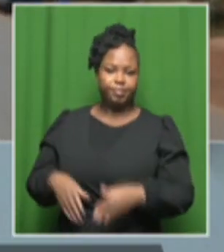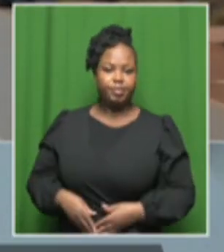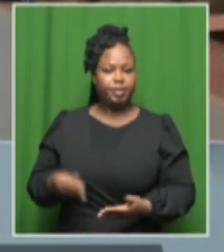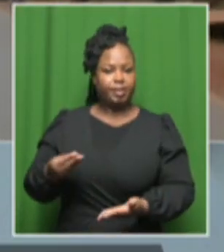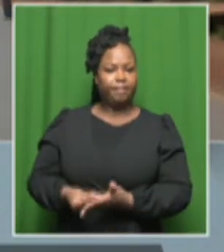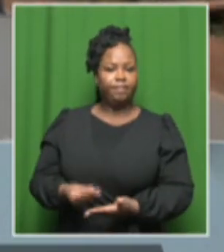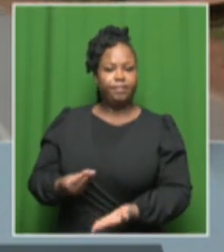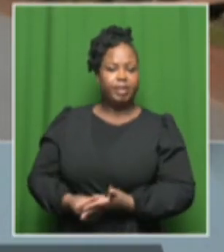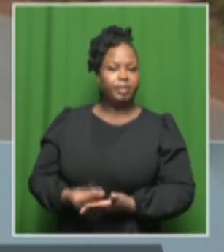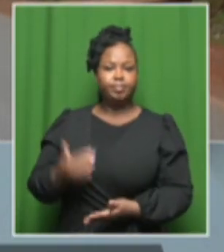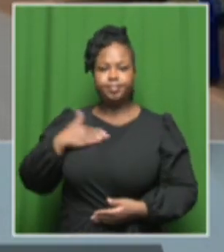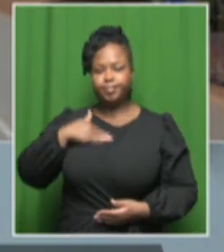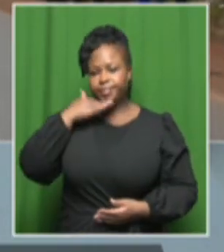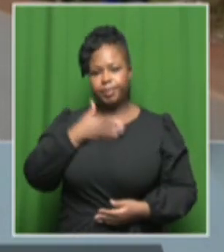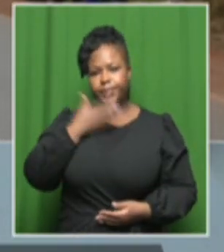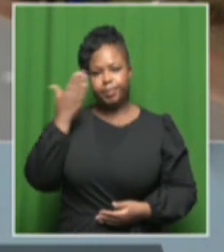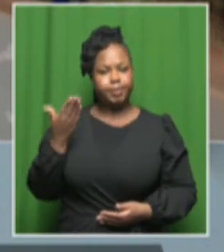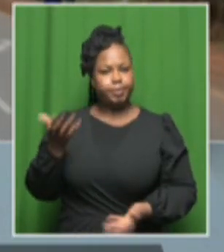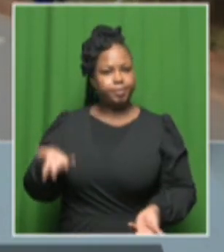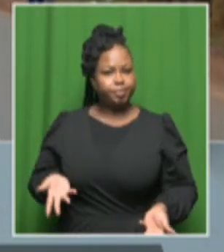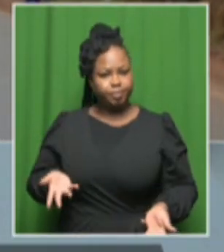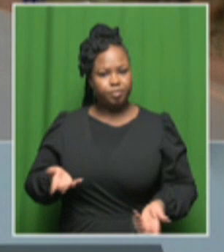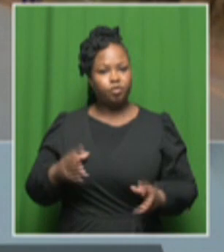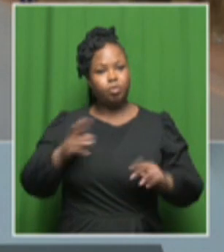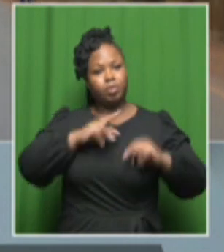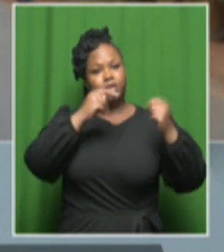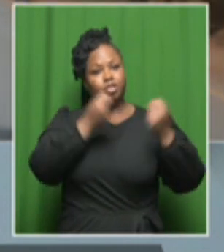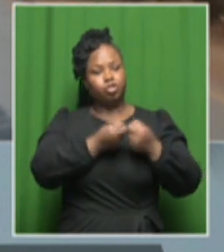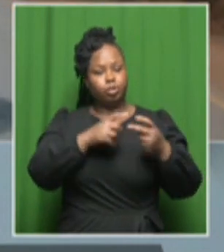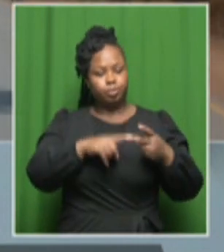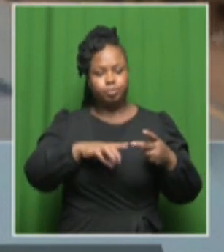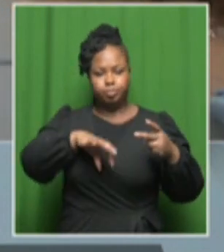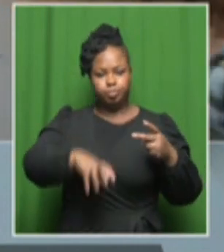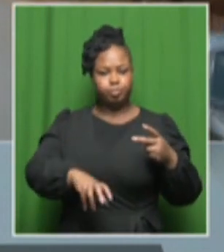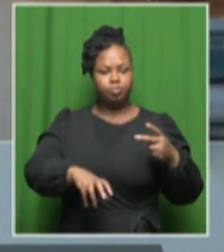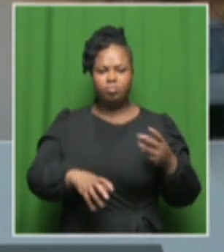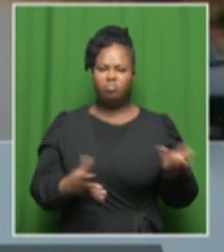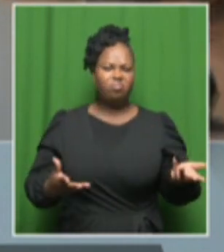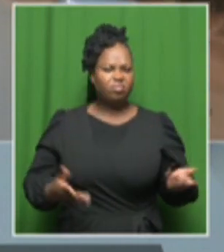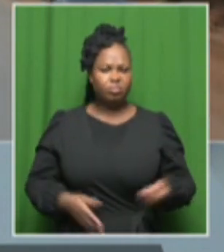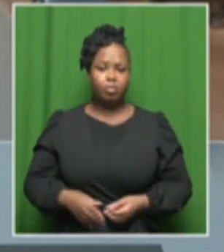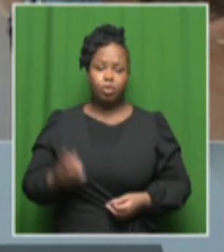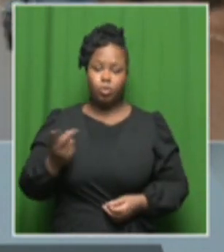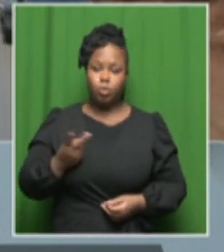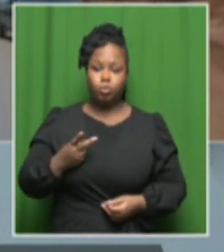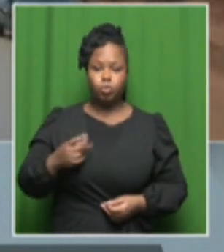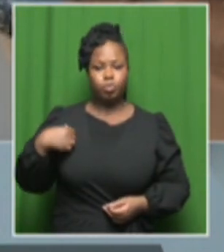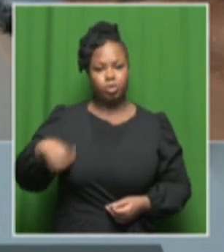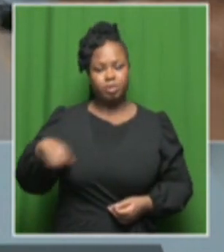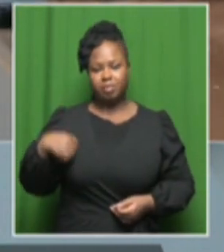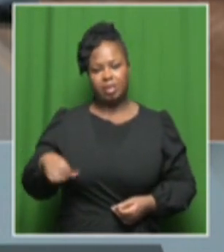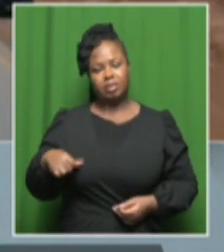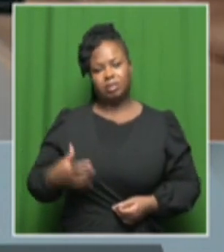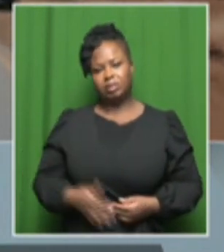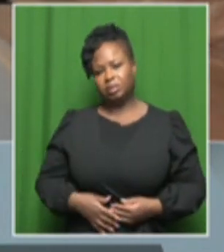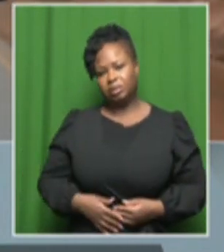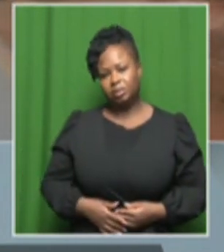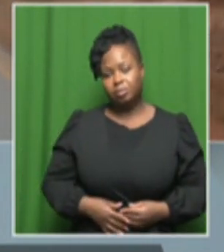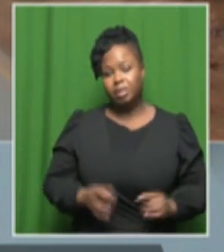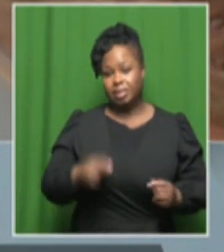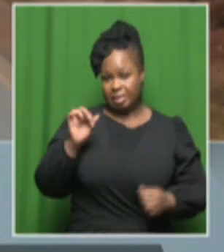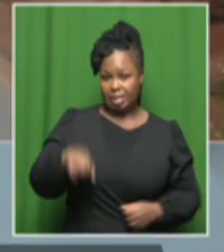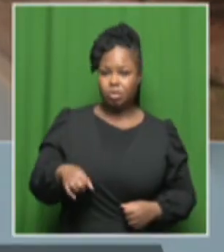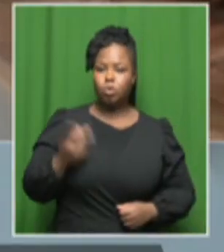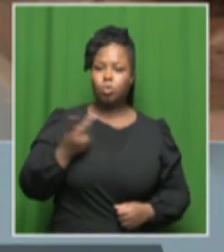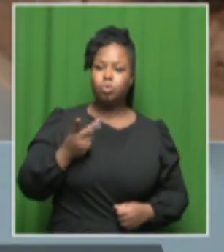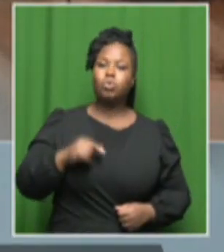it needs to fund in order to get going, from national, provinces, and as far also as municipalities are concerned. So that